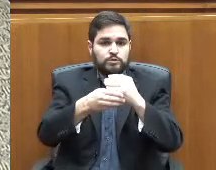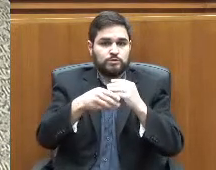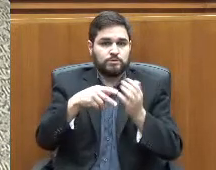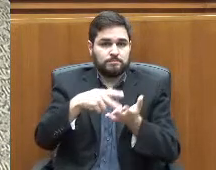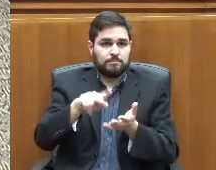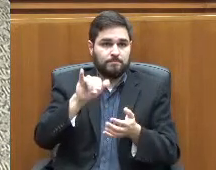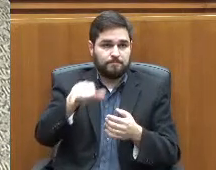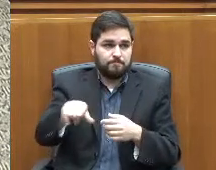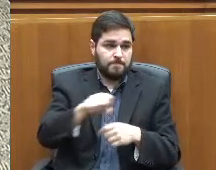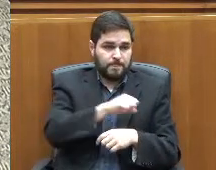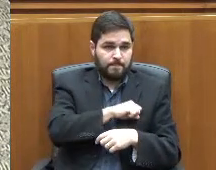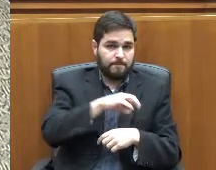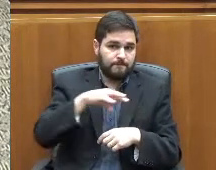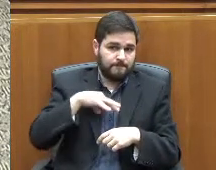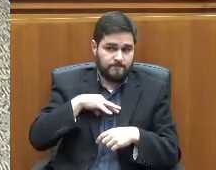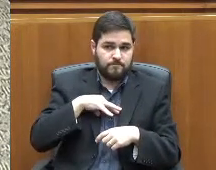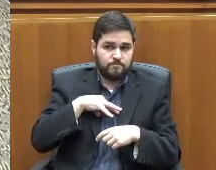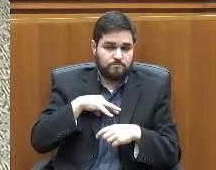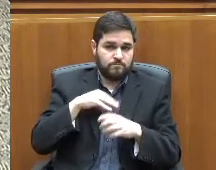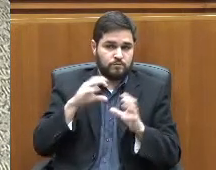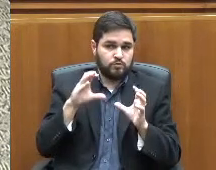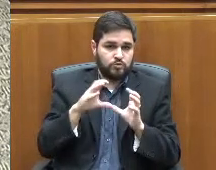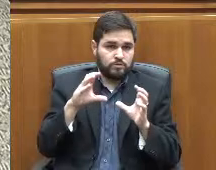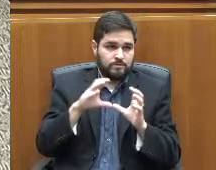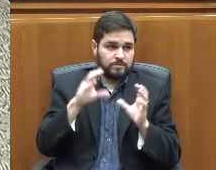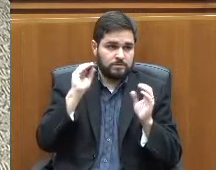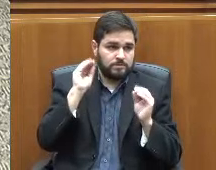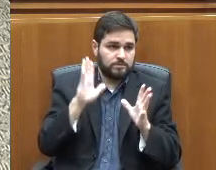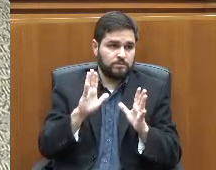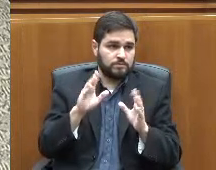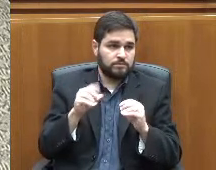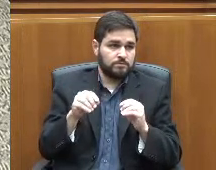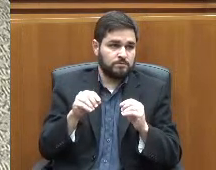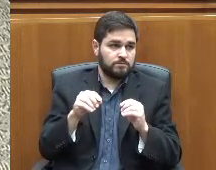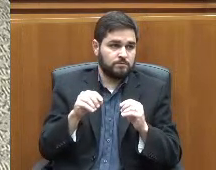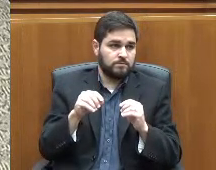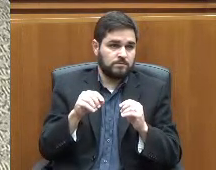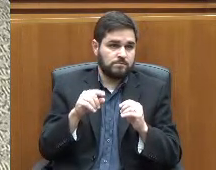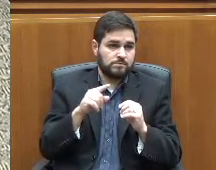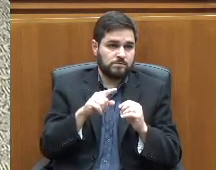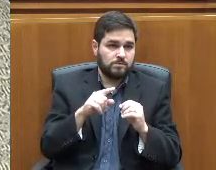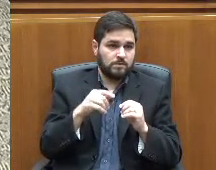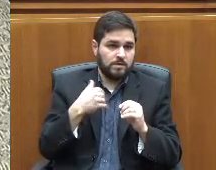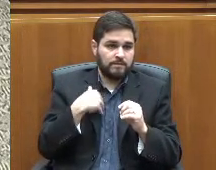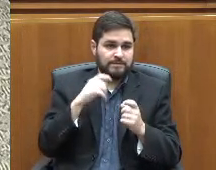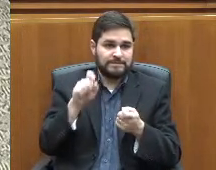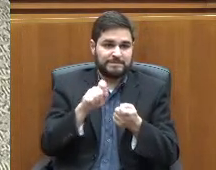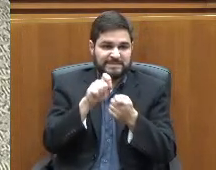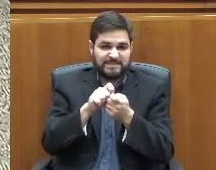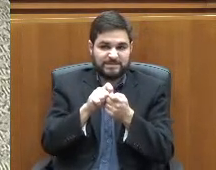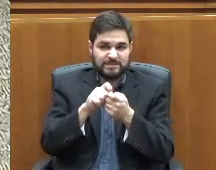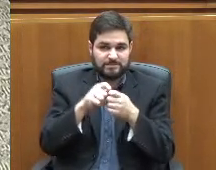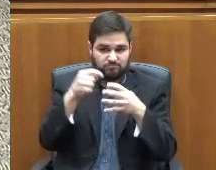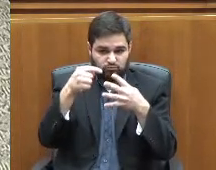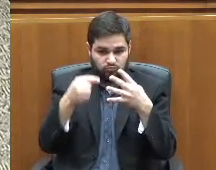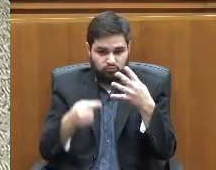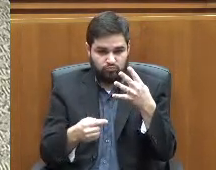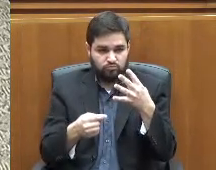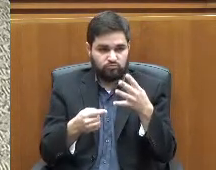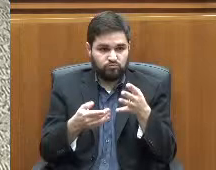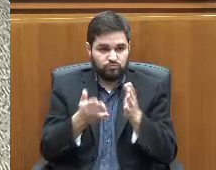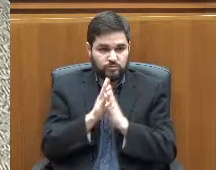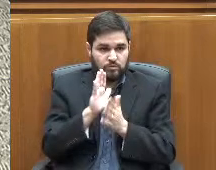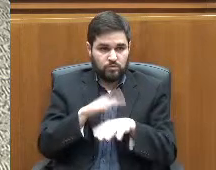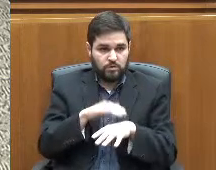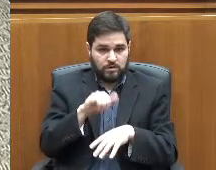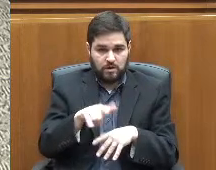existing staff were certified teachers in particular subjects. You guys put specific criteria on that, correct? Yes. Okay, thank